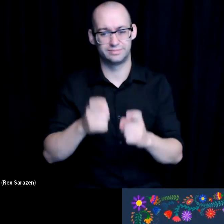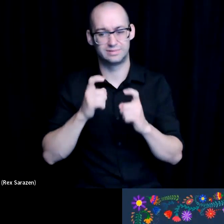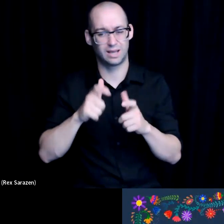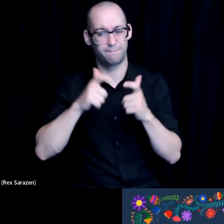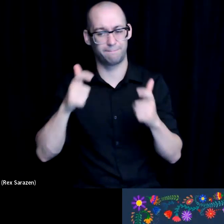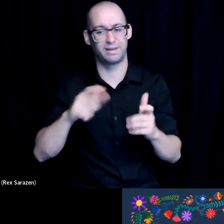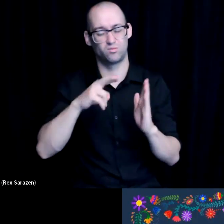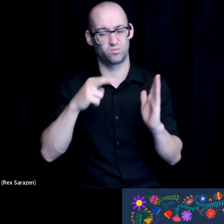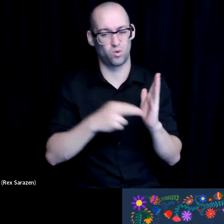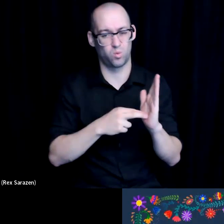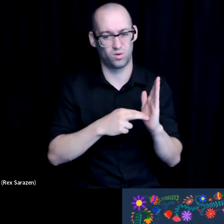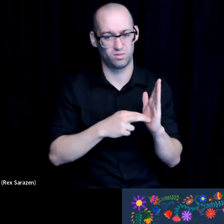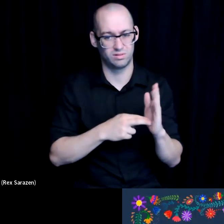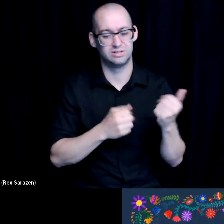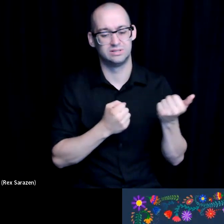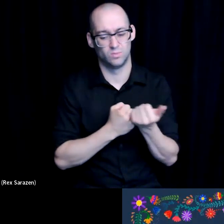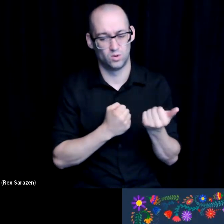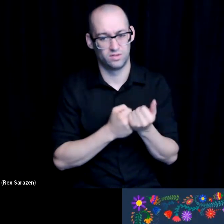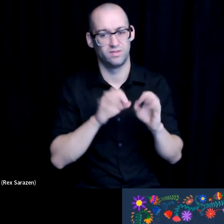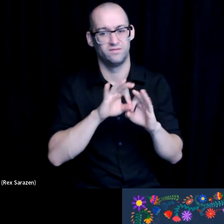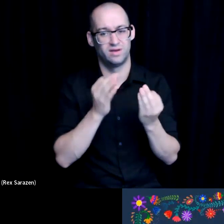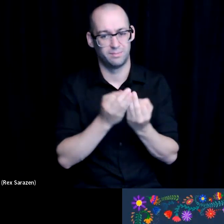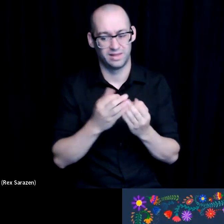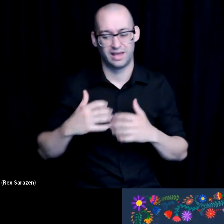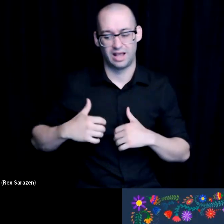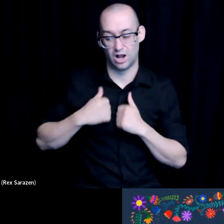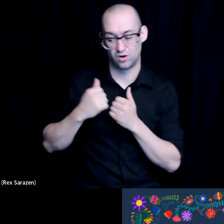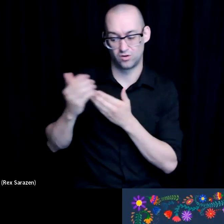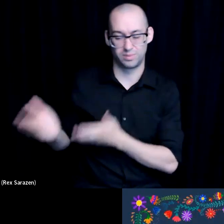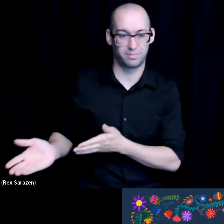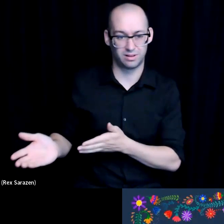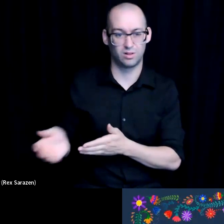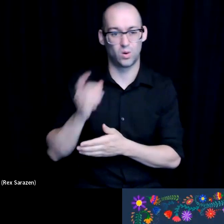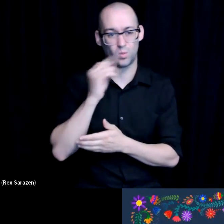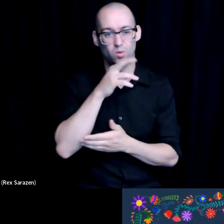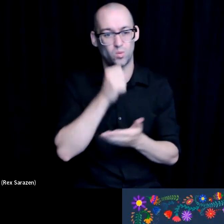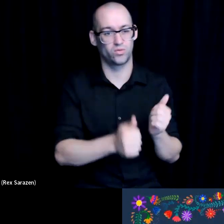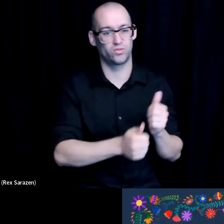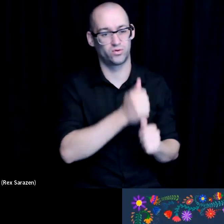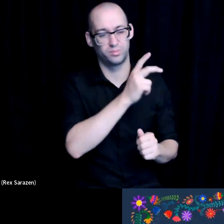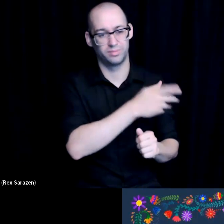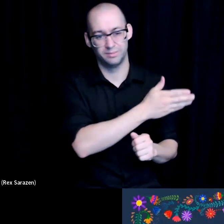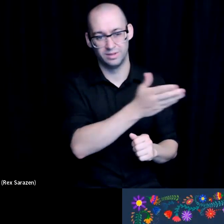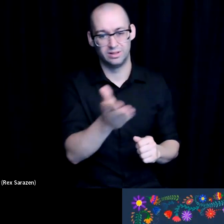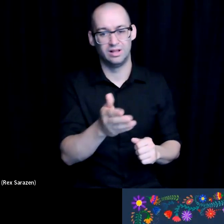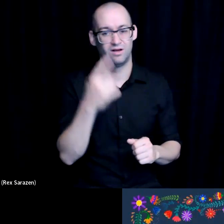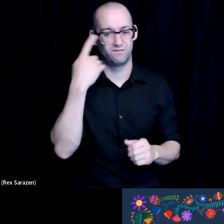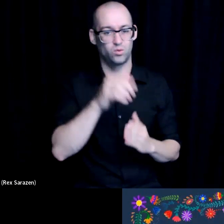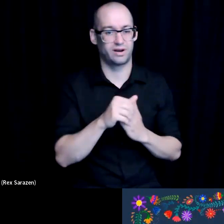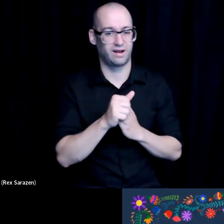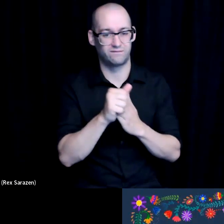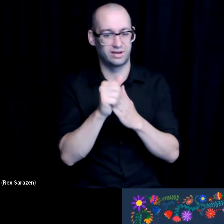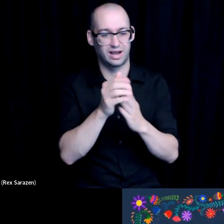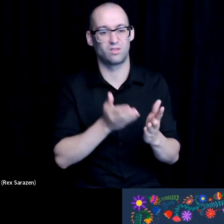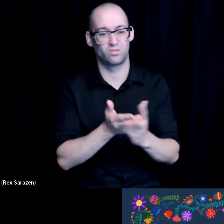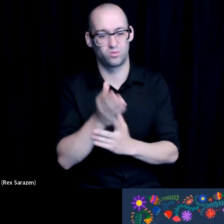support their family members, to support their younger siblings or younger family members. in navigating these